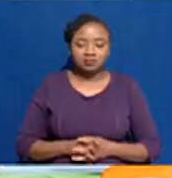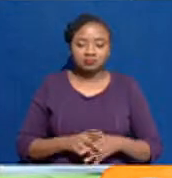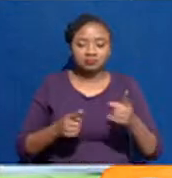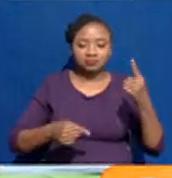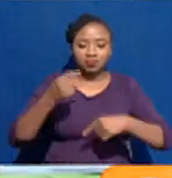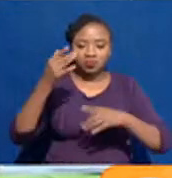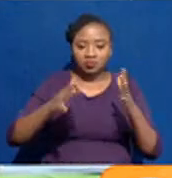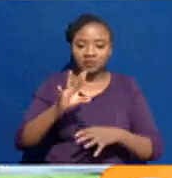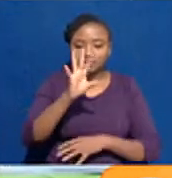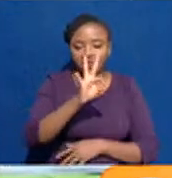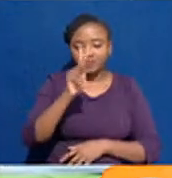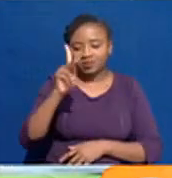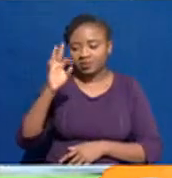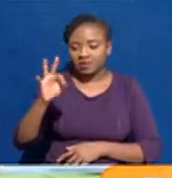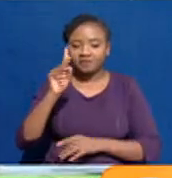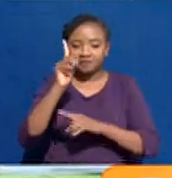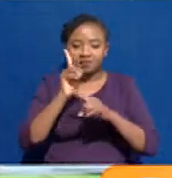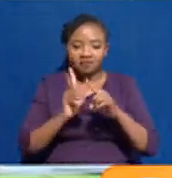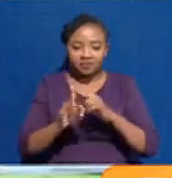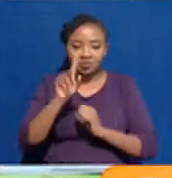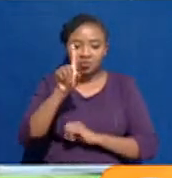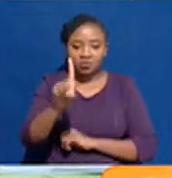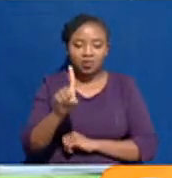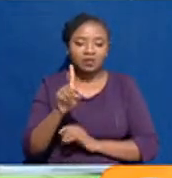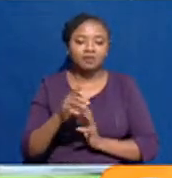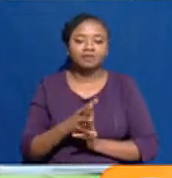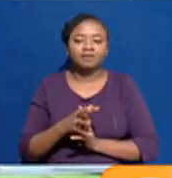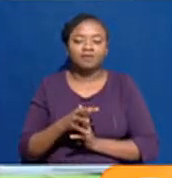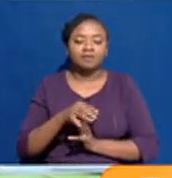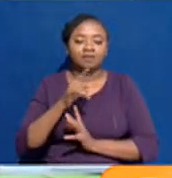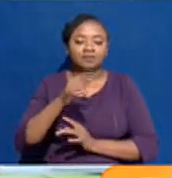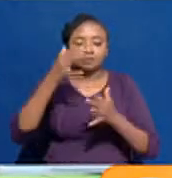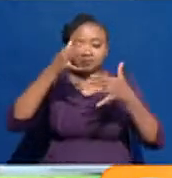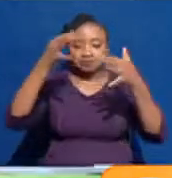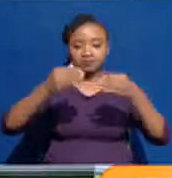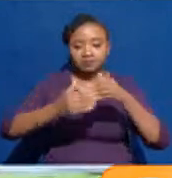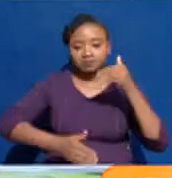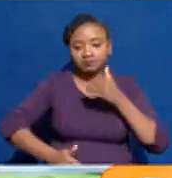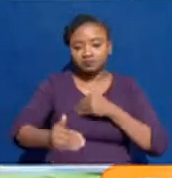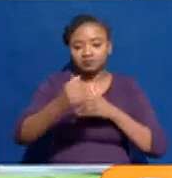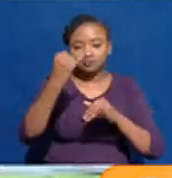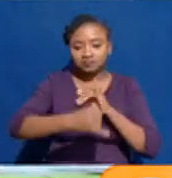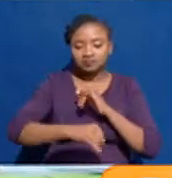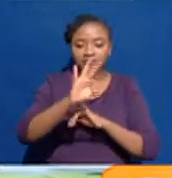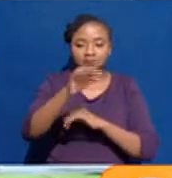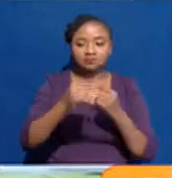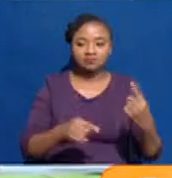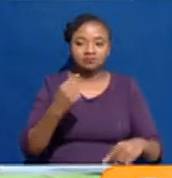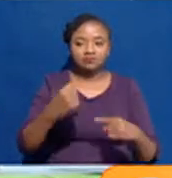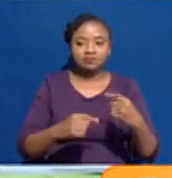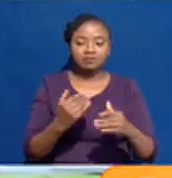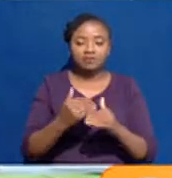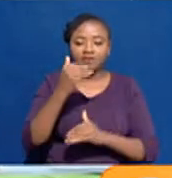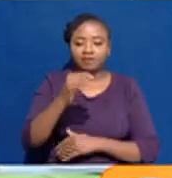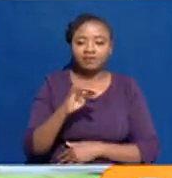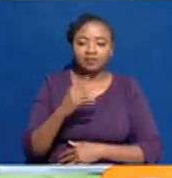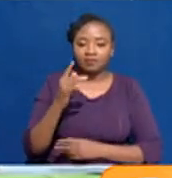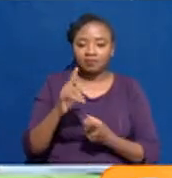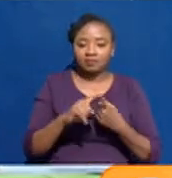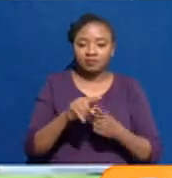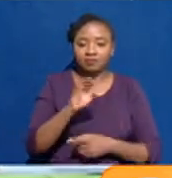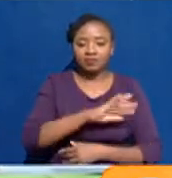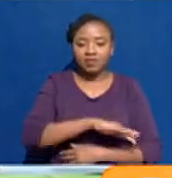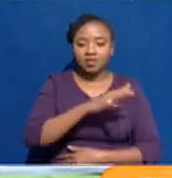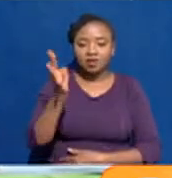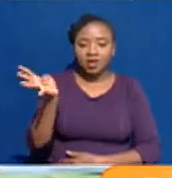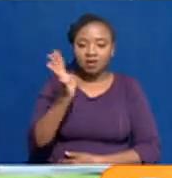Now, the FKF Division 1 League will be decided in the final three matches of the season after the front runners Rainbow FC and